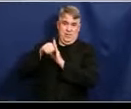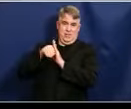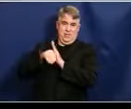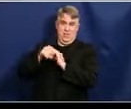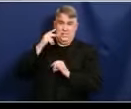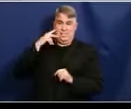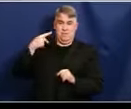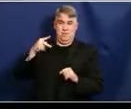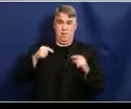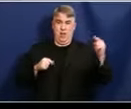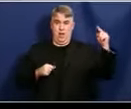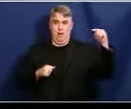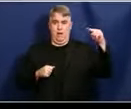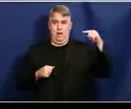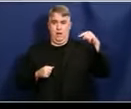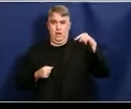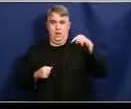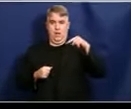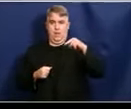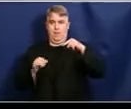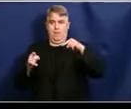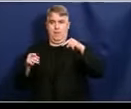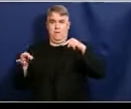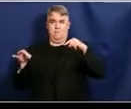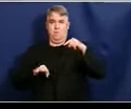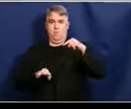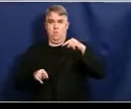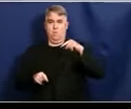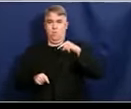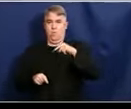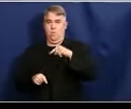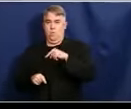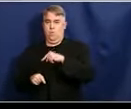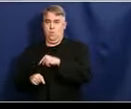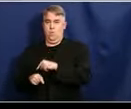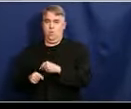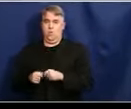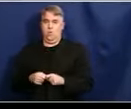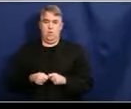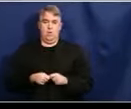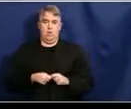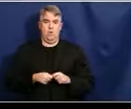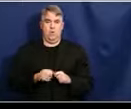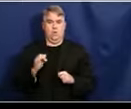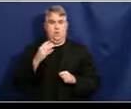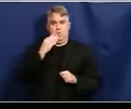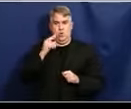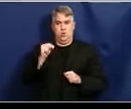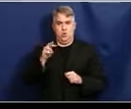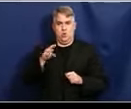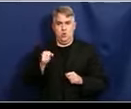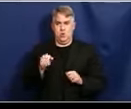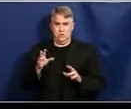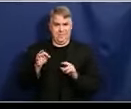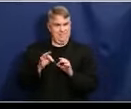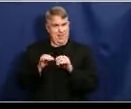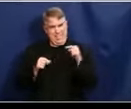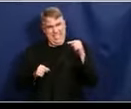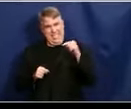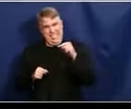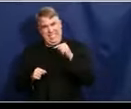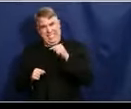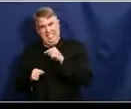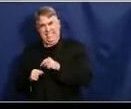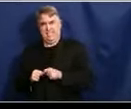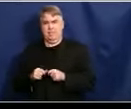day rolling percentage of average continues to trend down. That is very encouraging now at 3.1%.